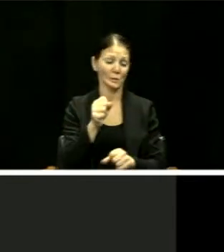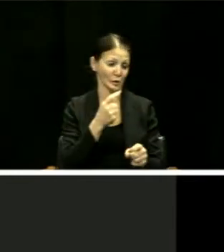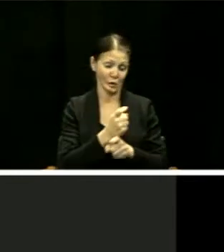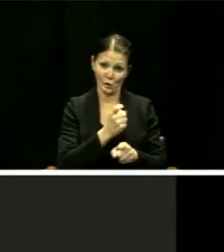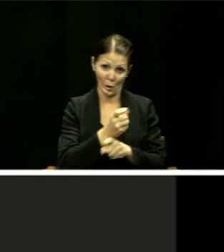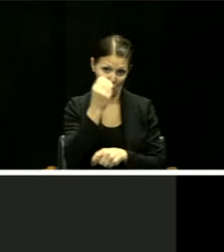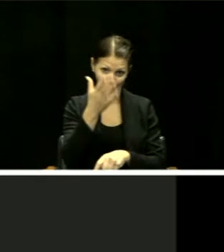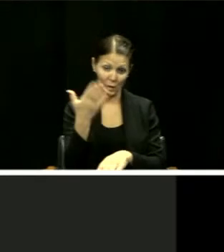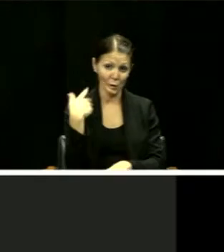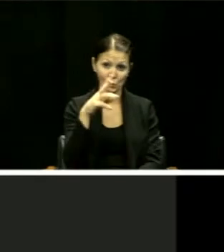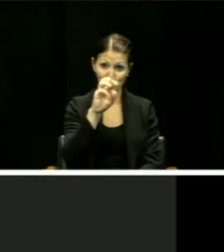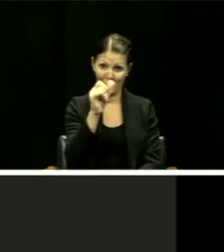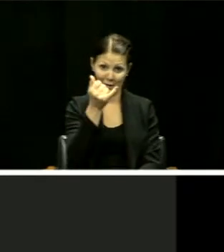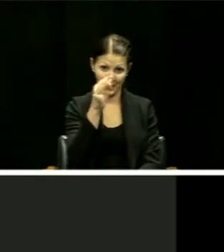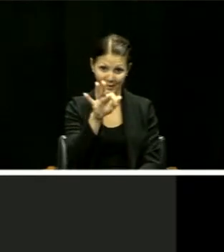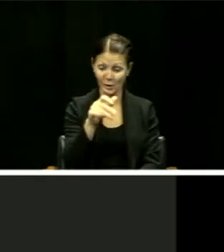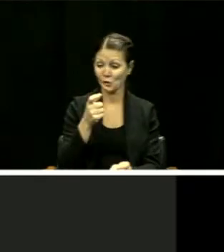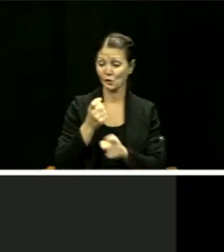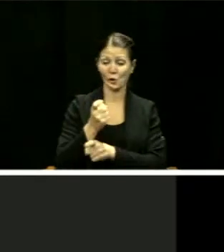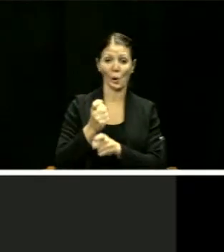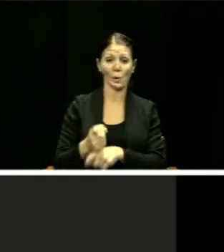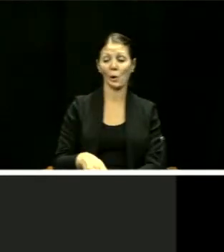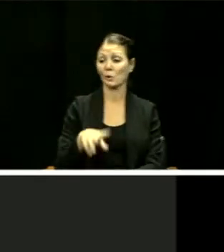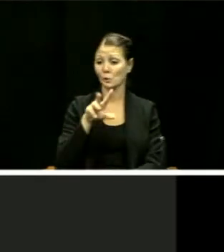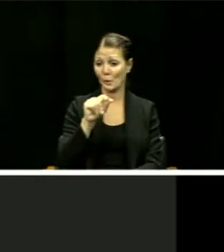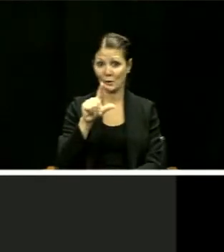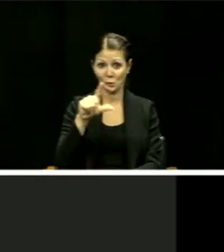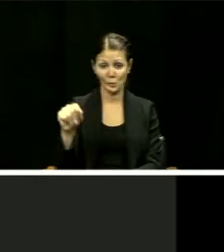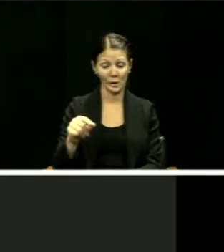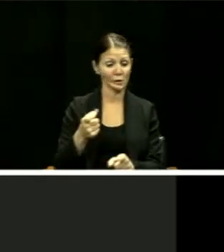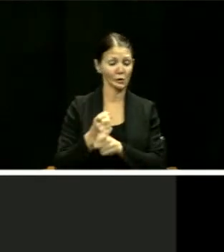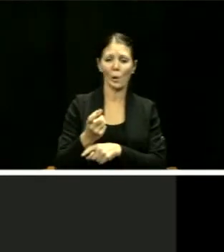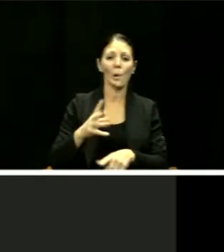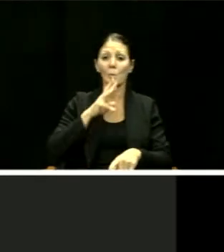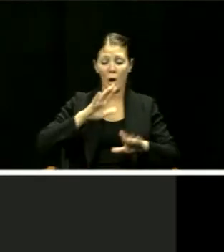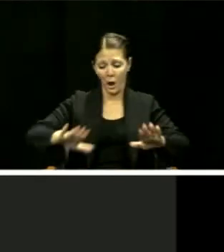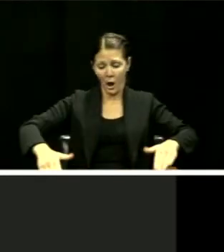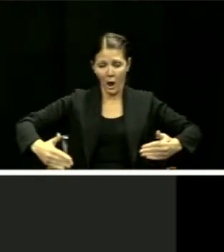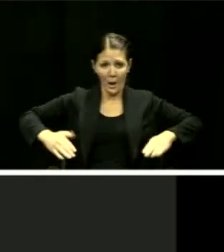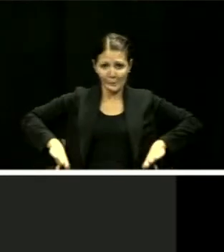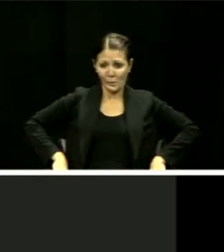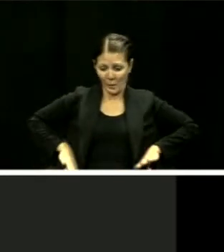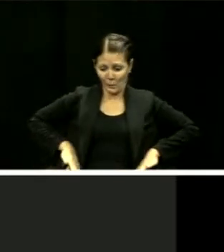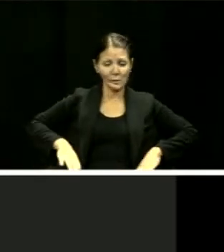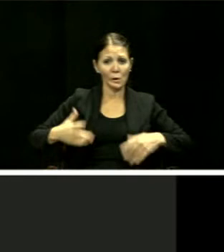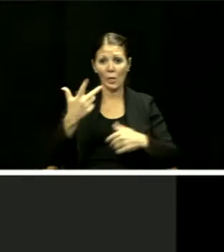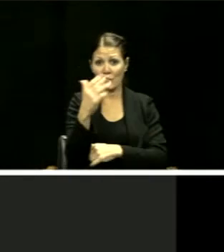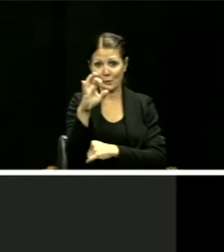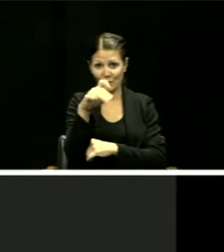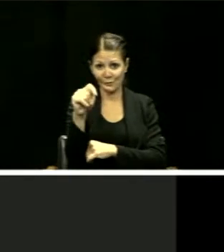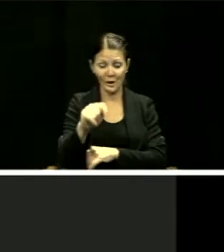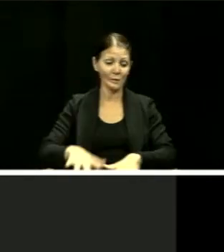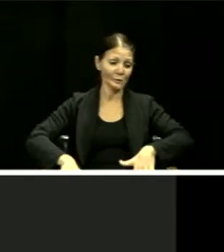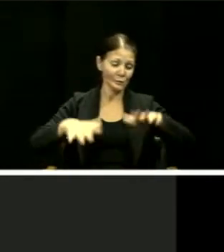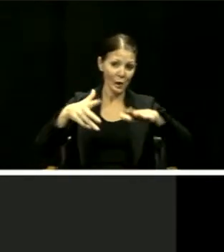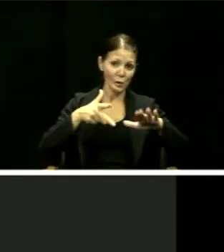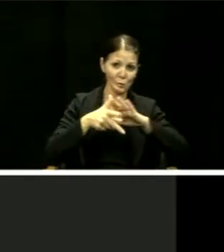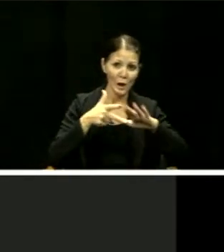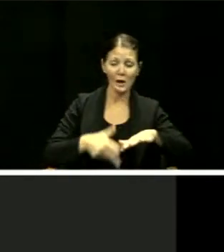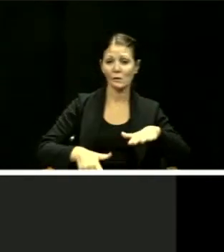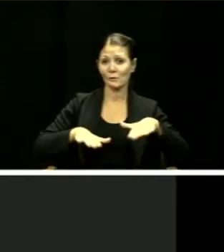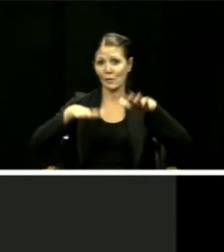And in 2021, it was a joke. Water all the way up to my waist, which is just about 3 feet, flooded garage, flooded basement. So